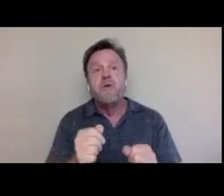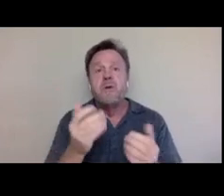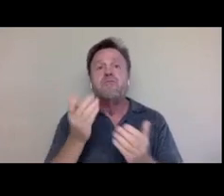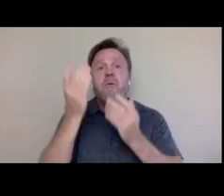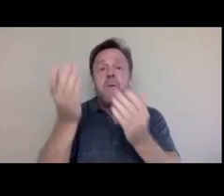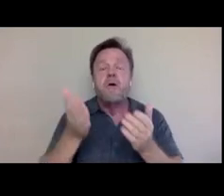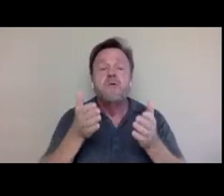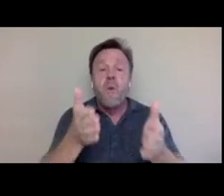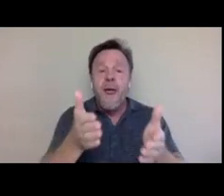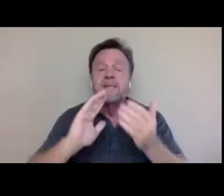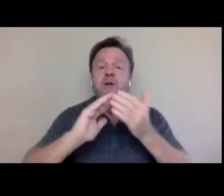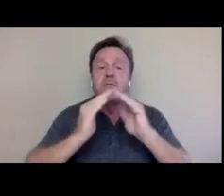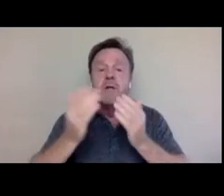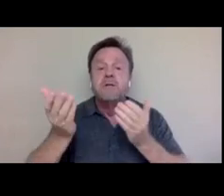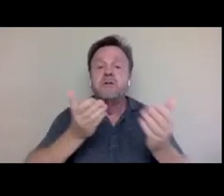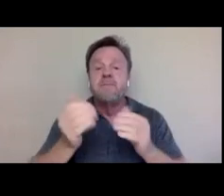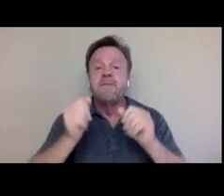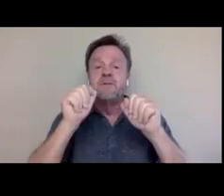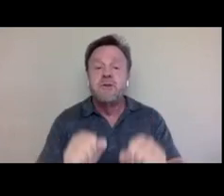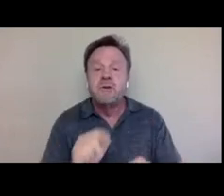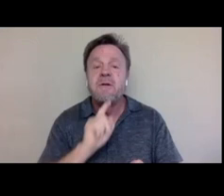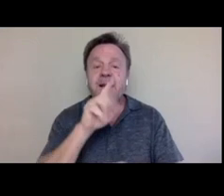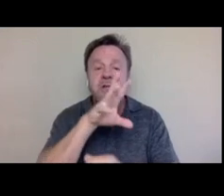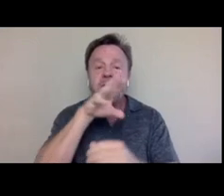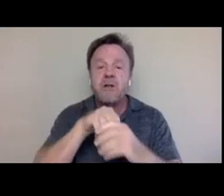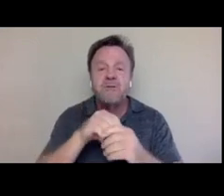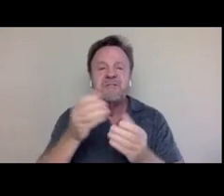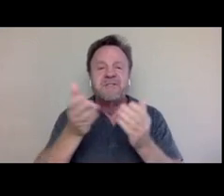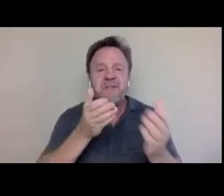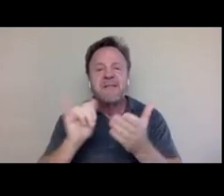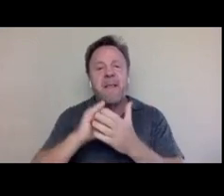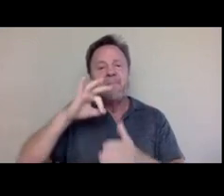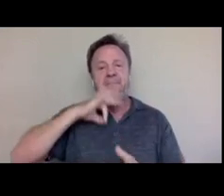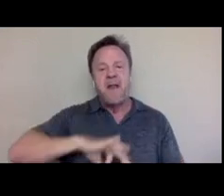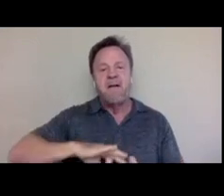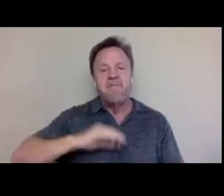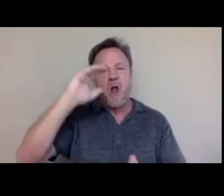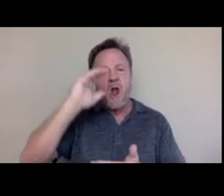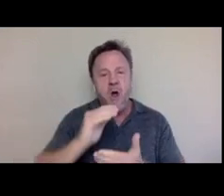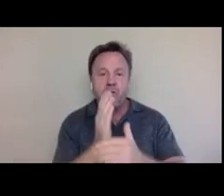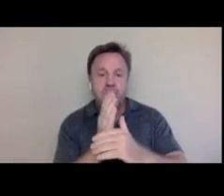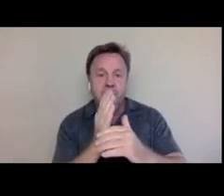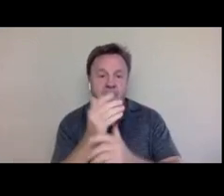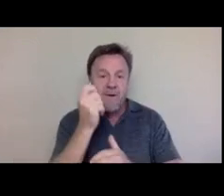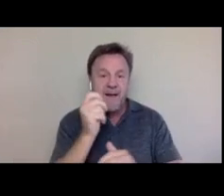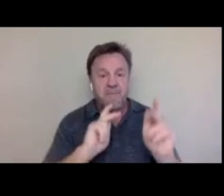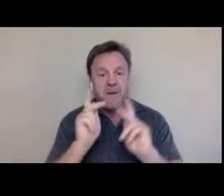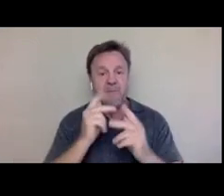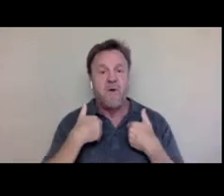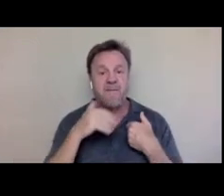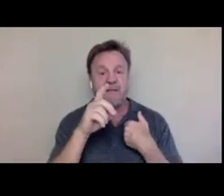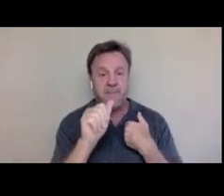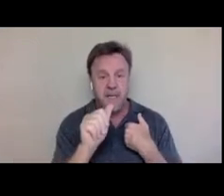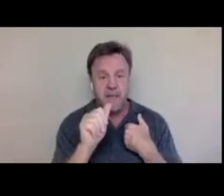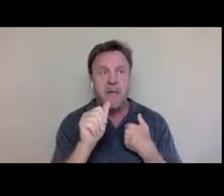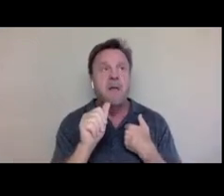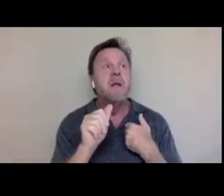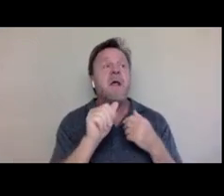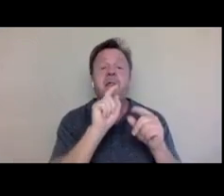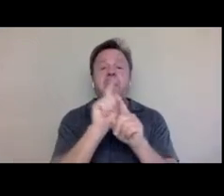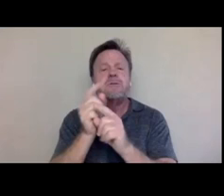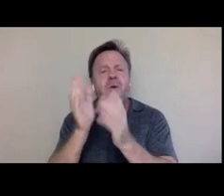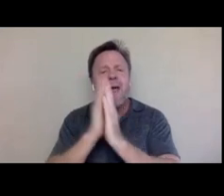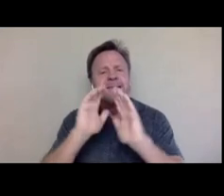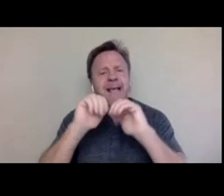community services could actually include services that benefit low moderate income people with disabilities. They also ask, how can a